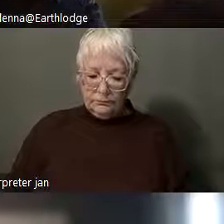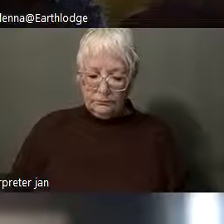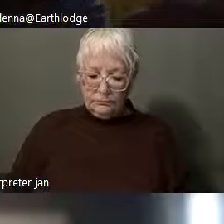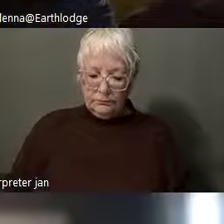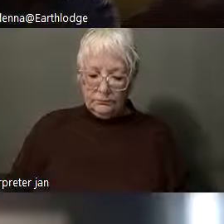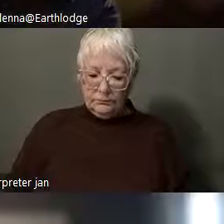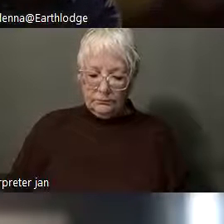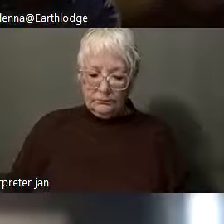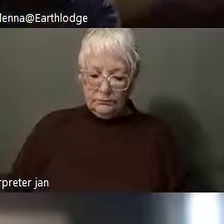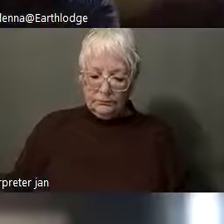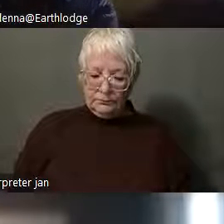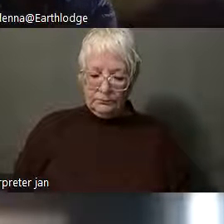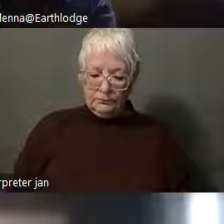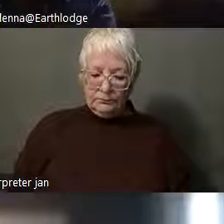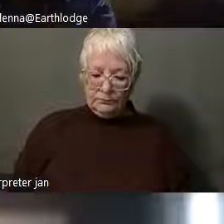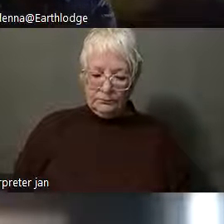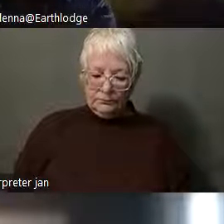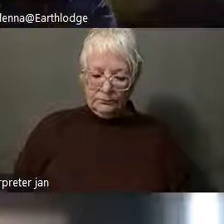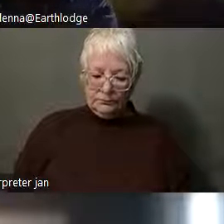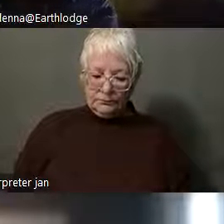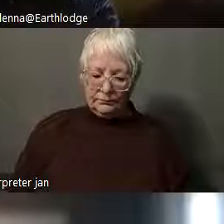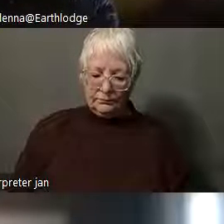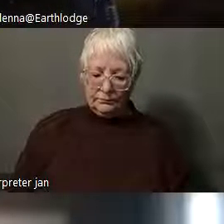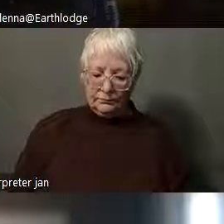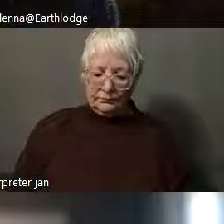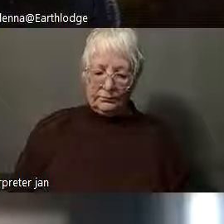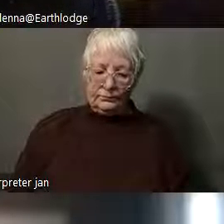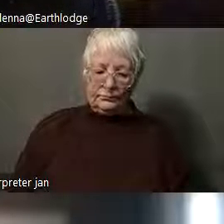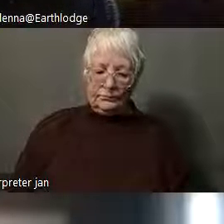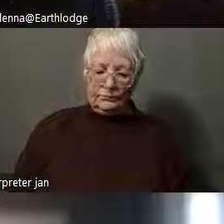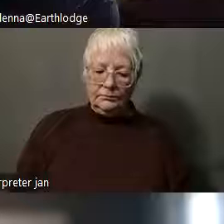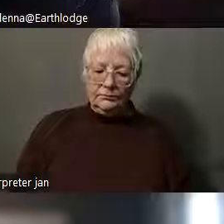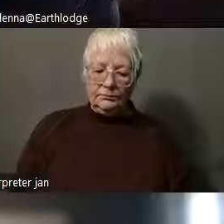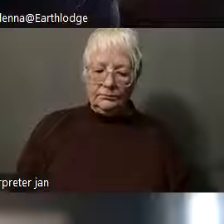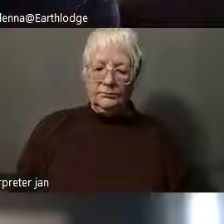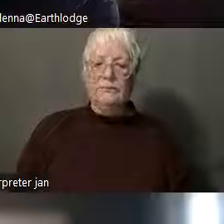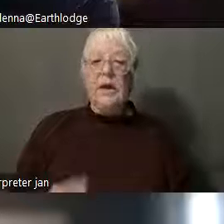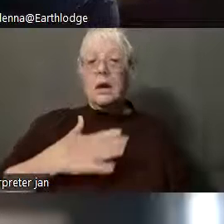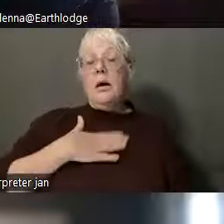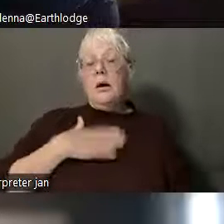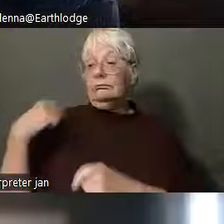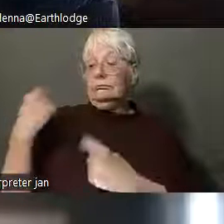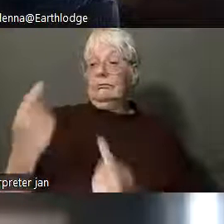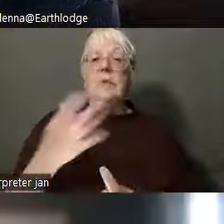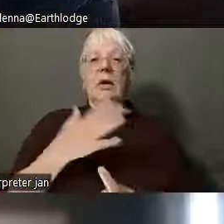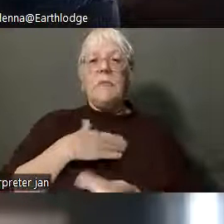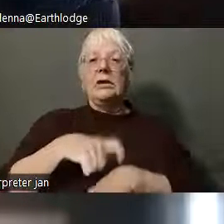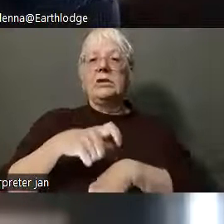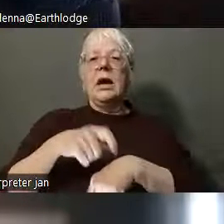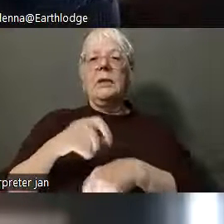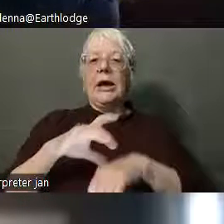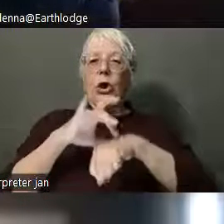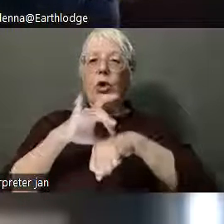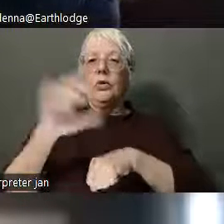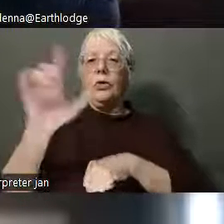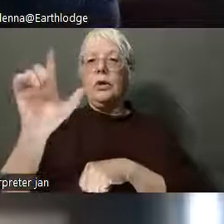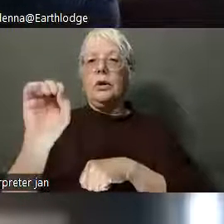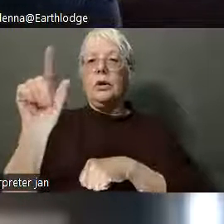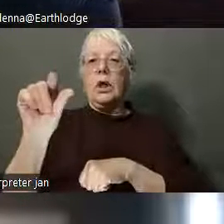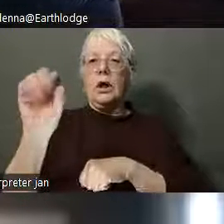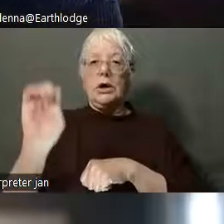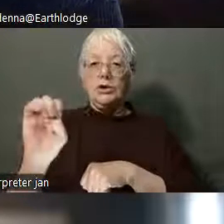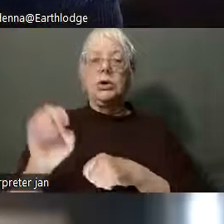Go ahead. Historically, in my time at the Earth Lodge, it has always provided a place for temporary